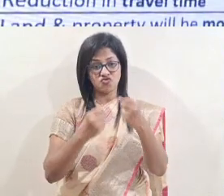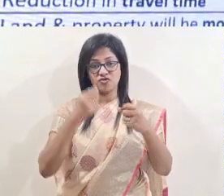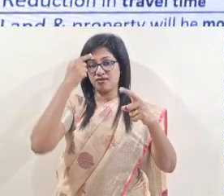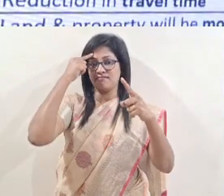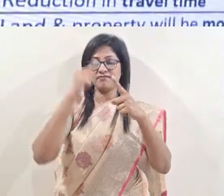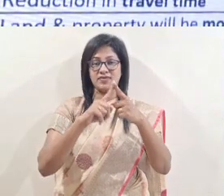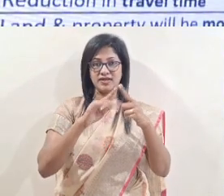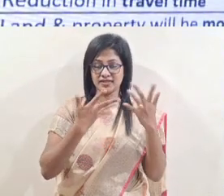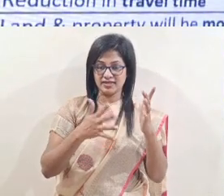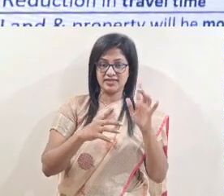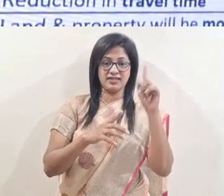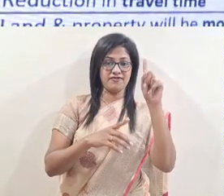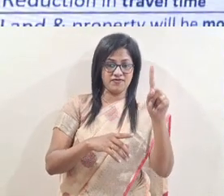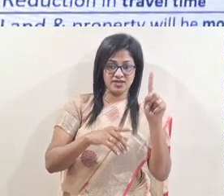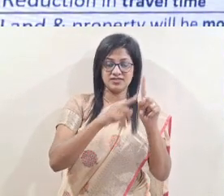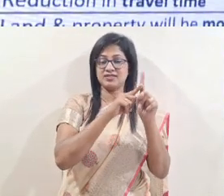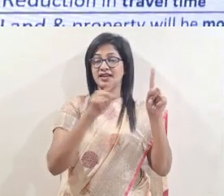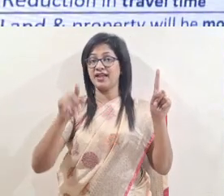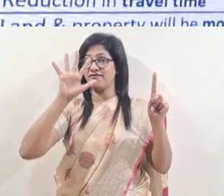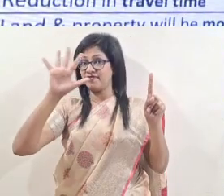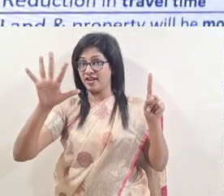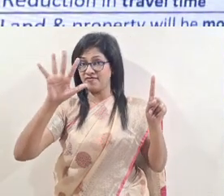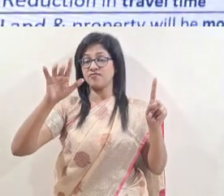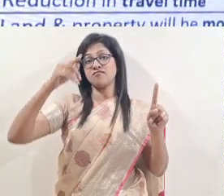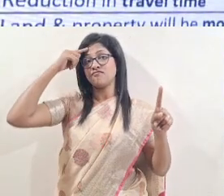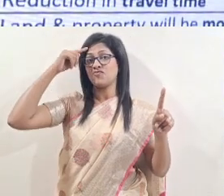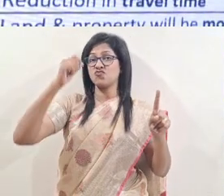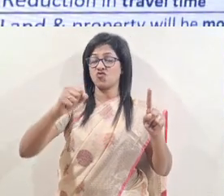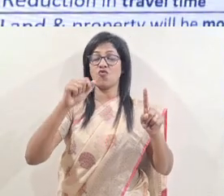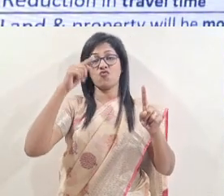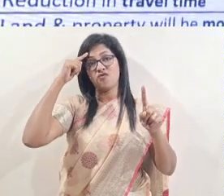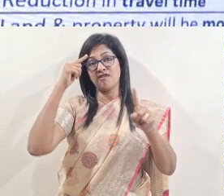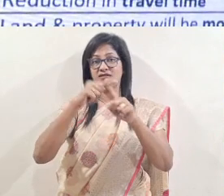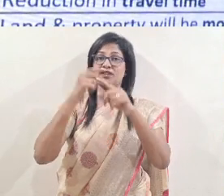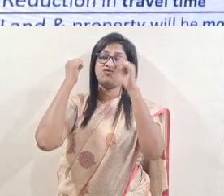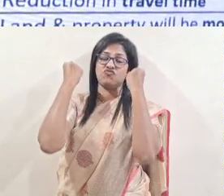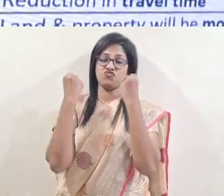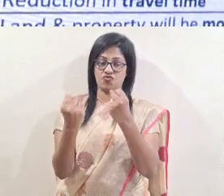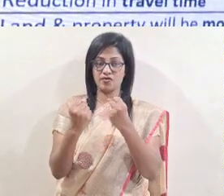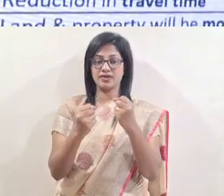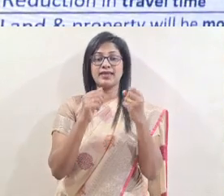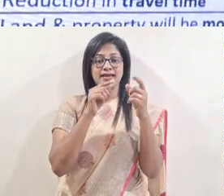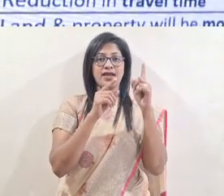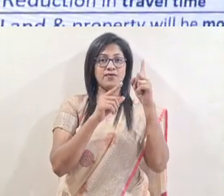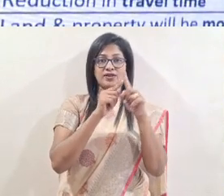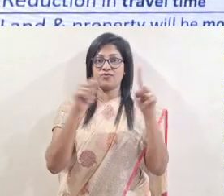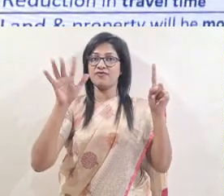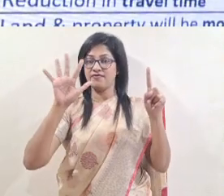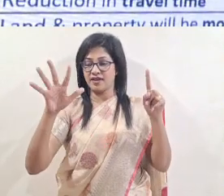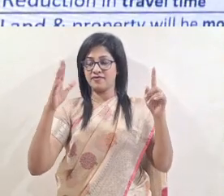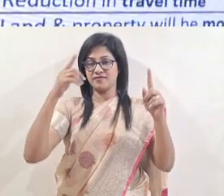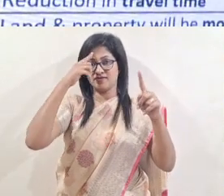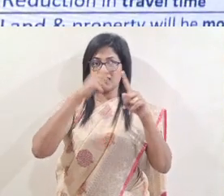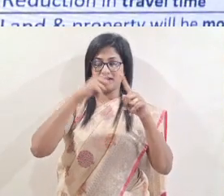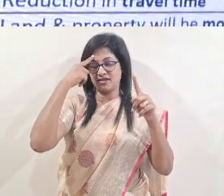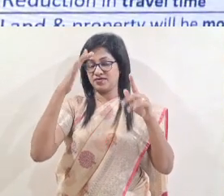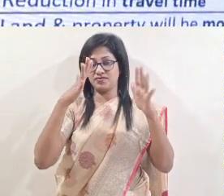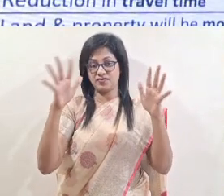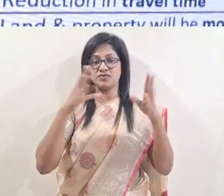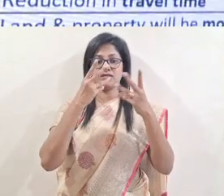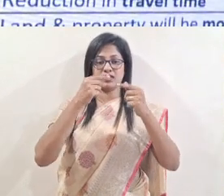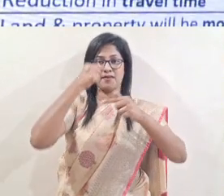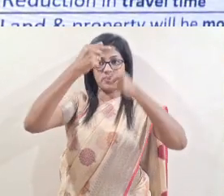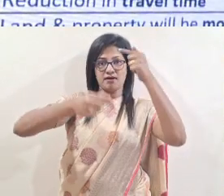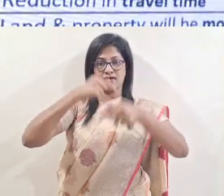5th one which we have strongly agree. Now based on the Reddit analysis, these rankings have been observed. Now, the